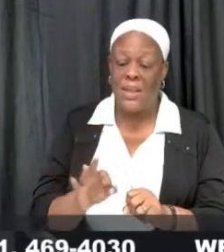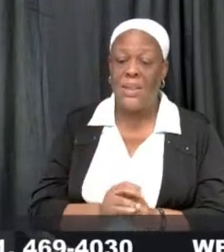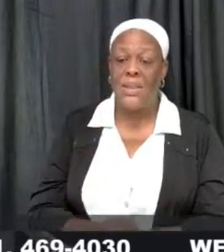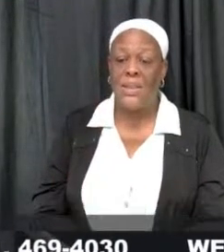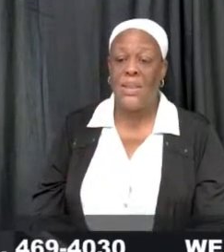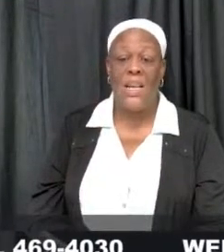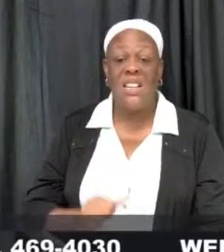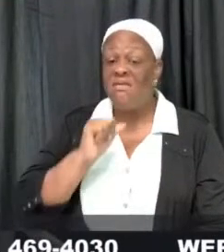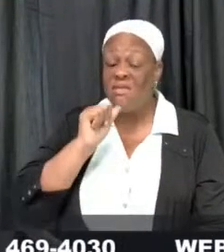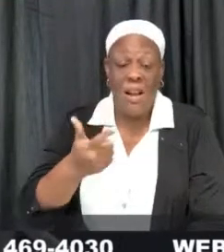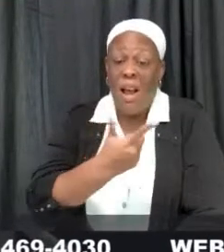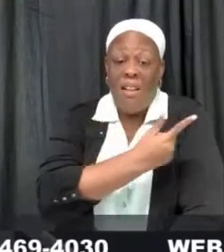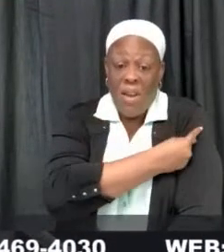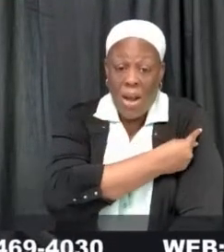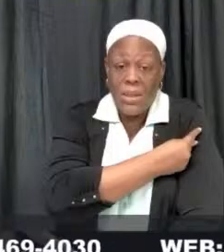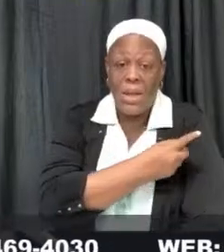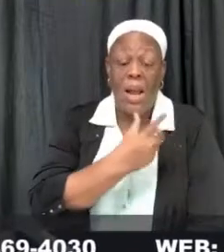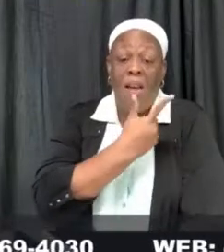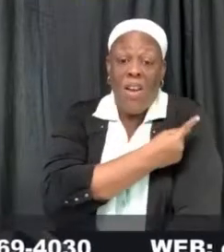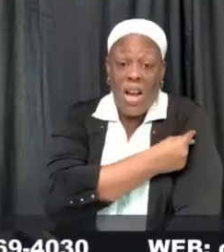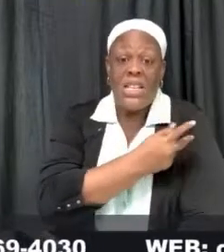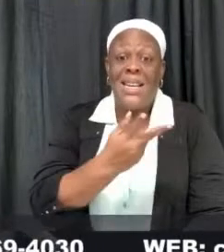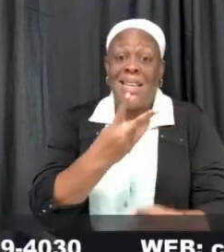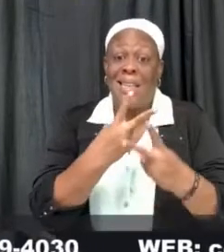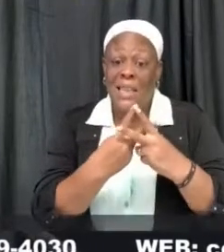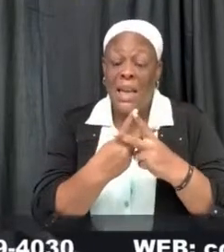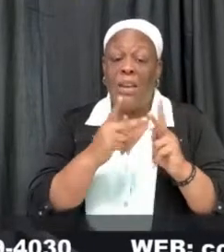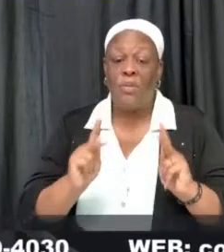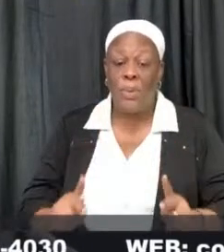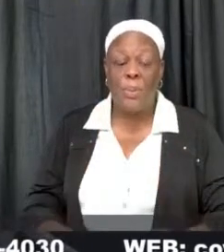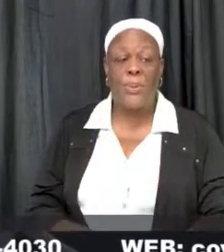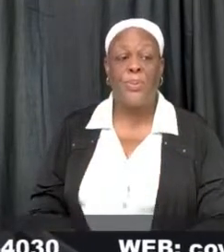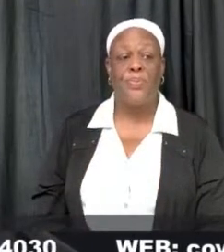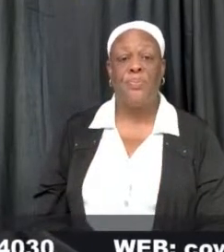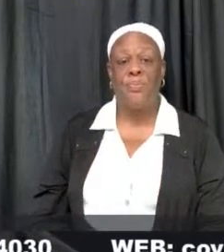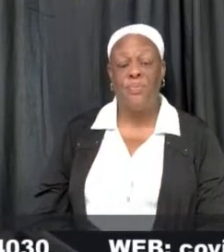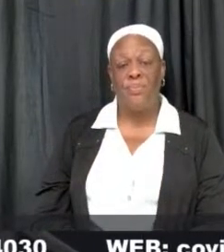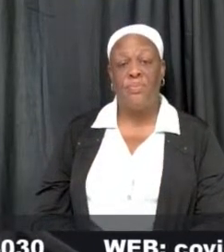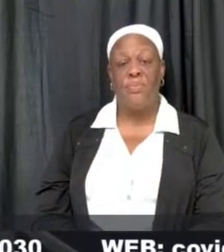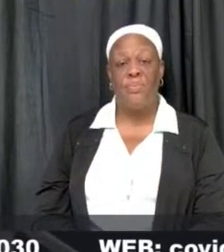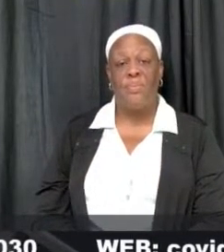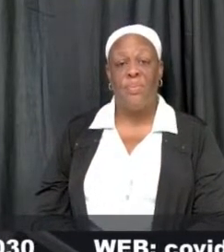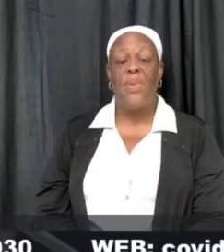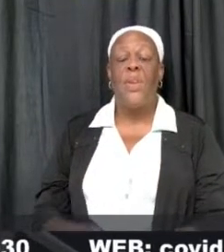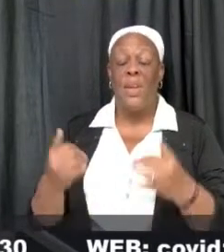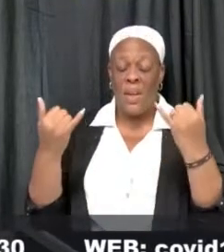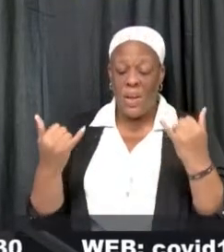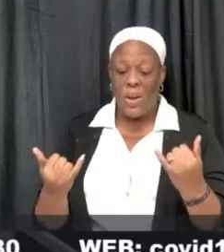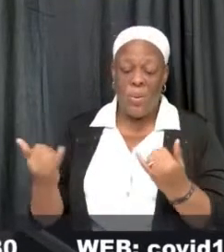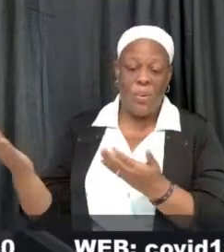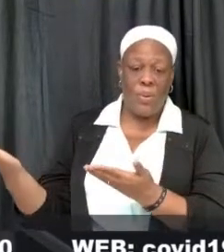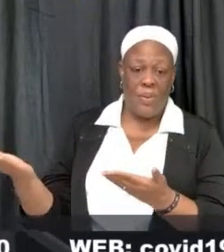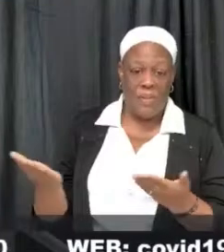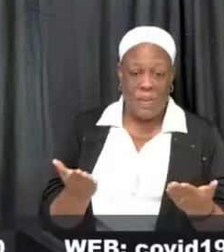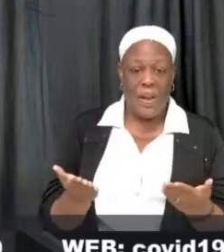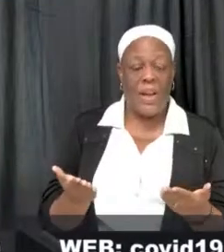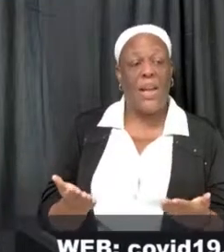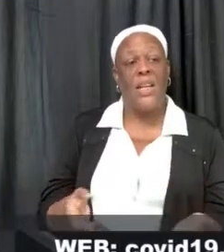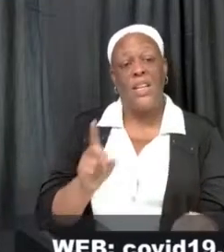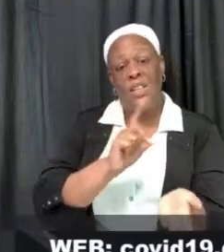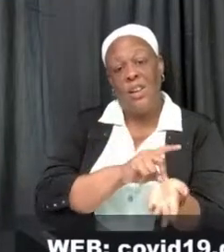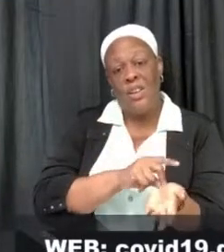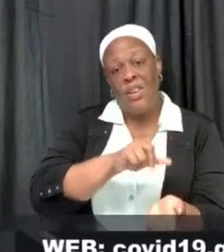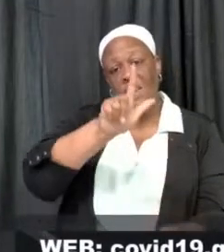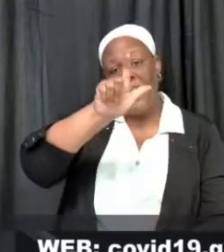twisted. I now invite the Chief Medical Officer, Dr. Hazel Laws, to present us with the Health